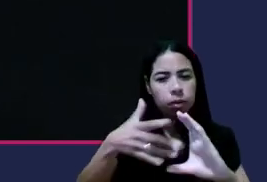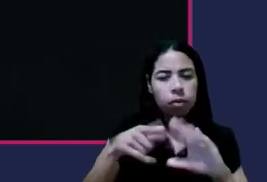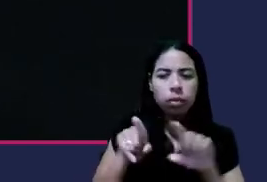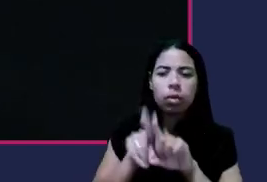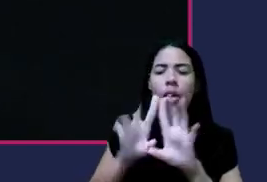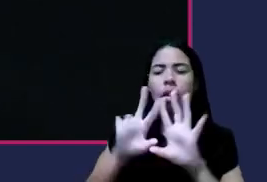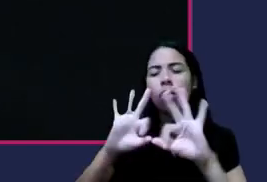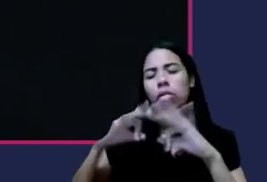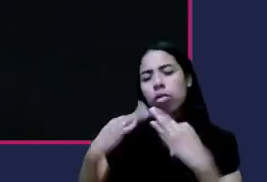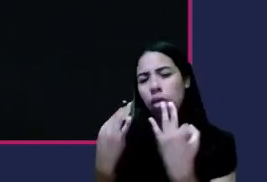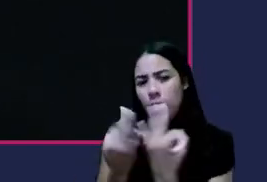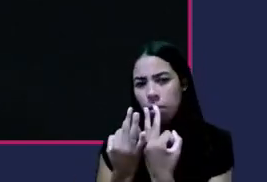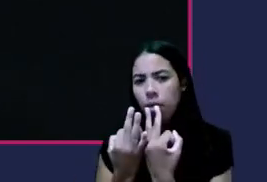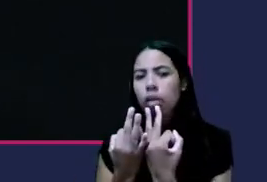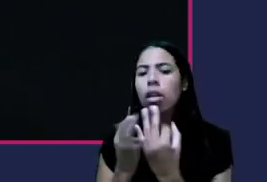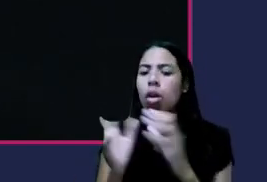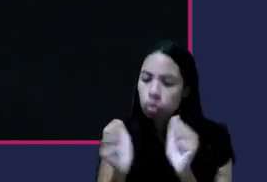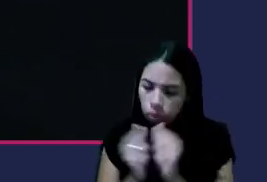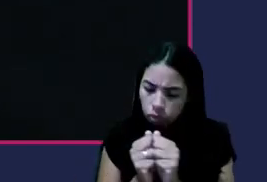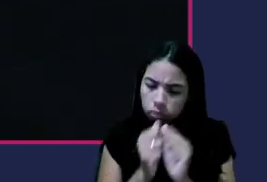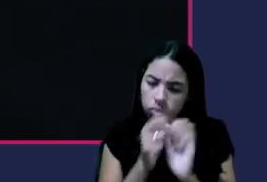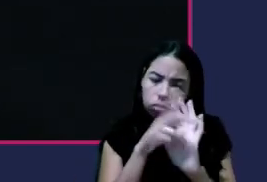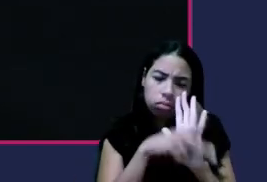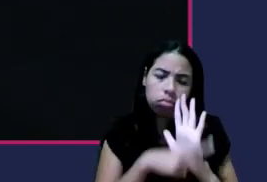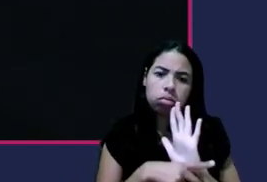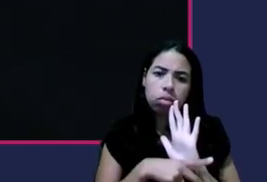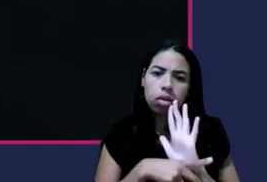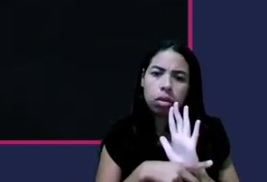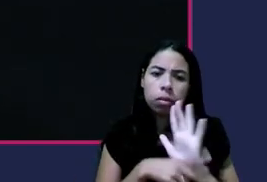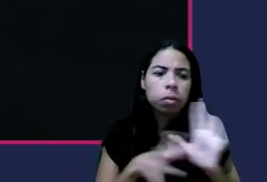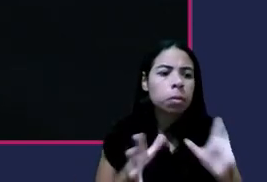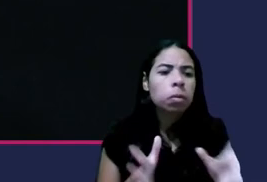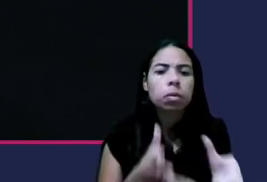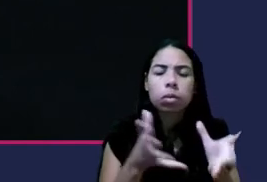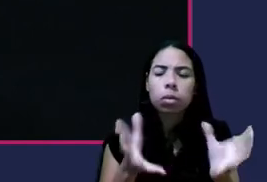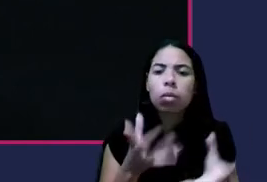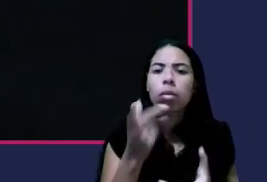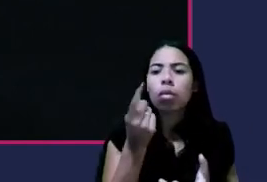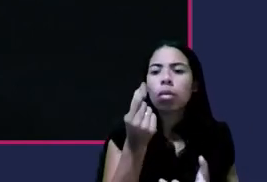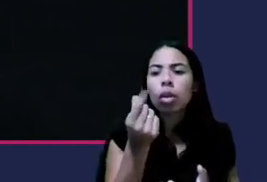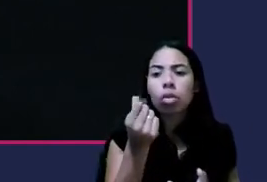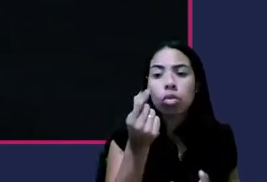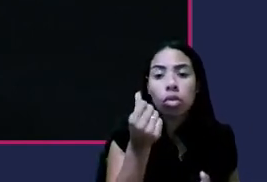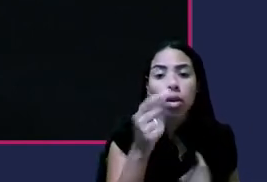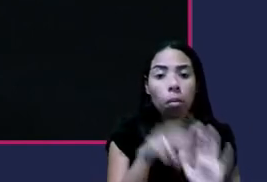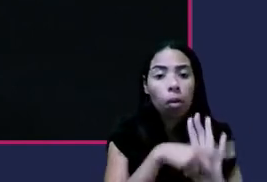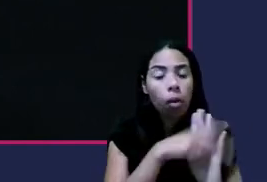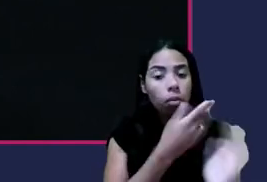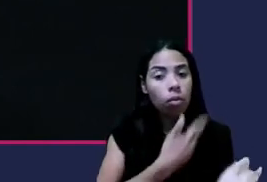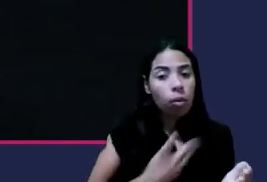Support for people with rare diseases and their families, that's included in the project, in the bill.